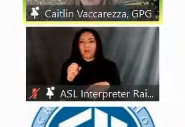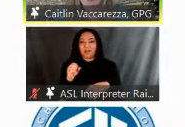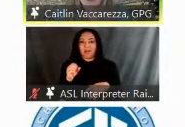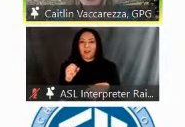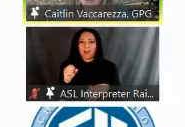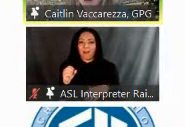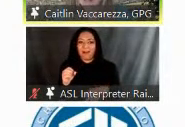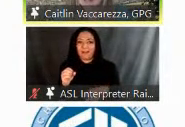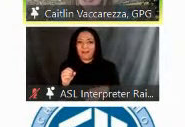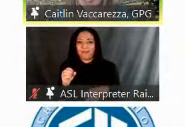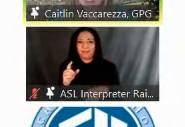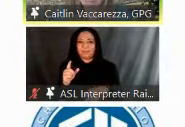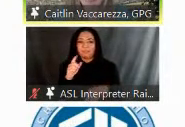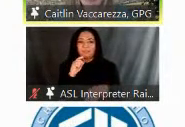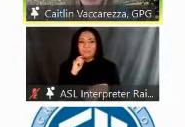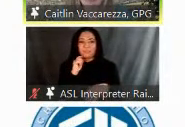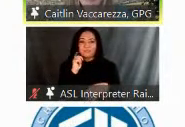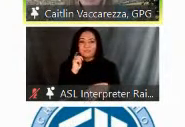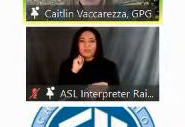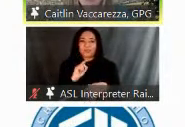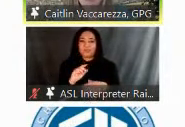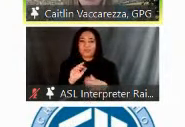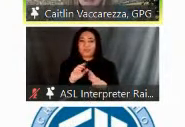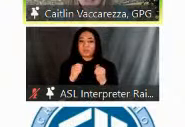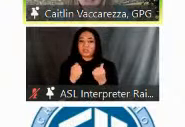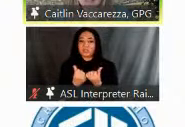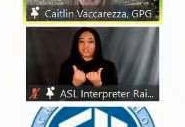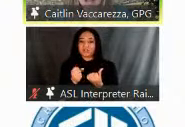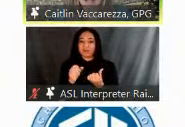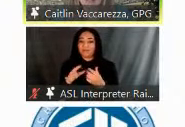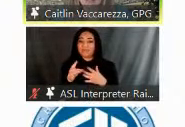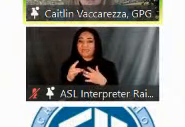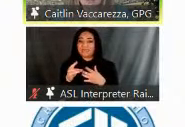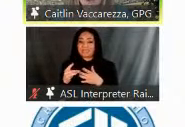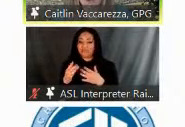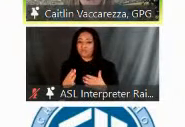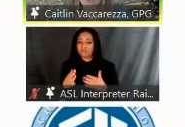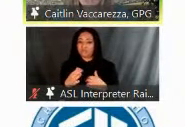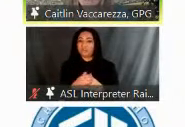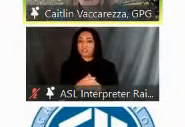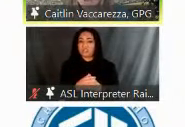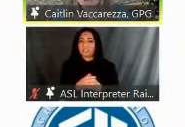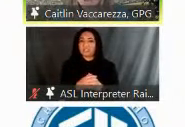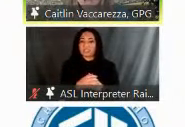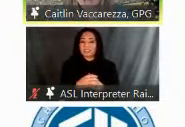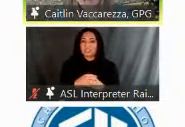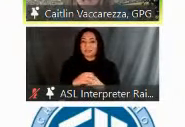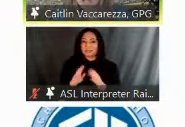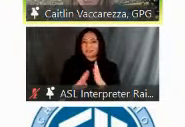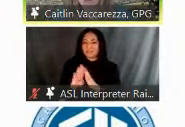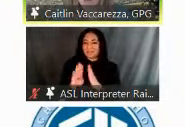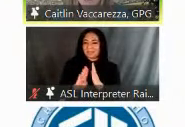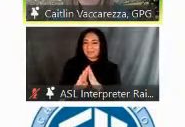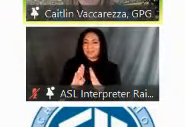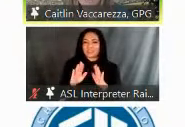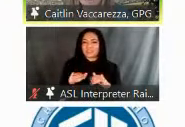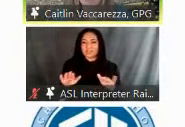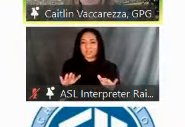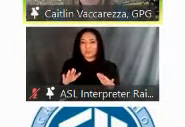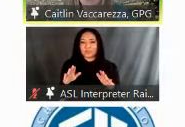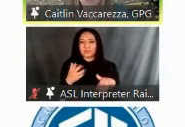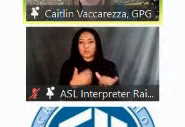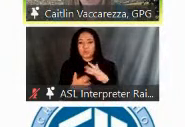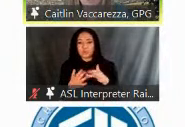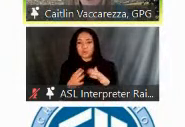that advocates for programs across the state by supporting the development of the child's social, emotional, and intellectual